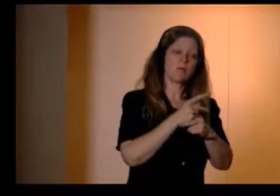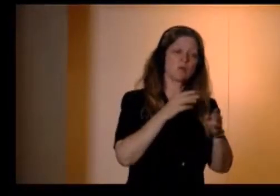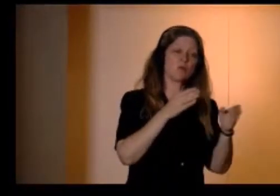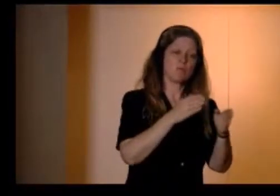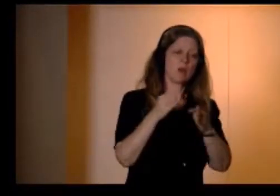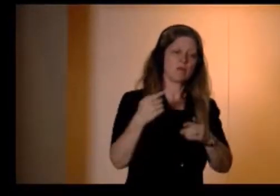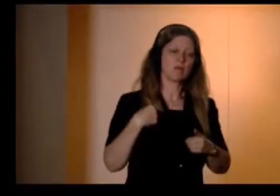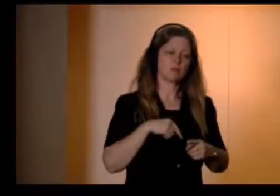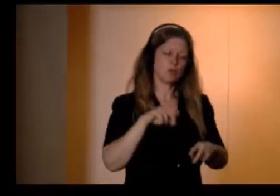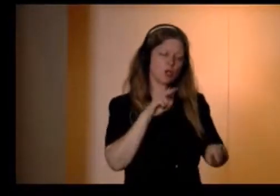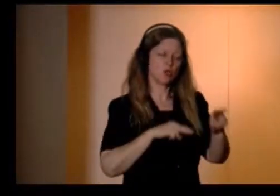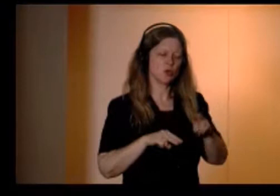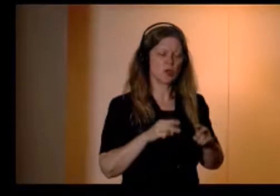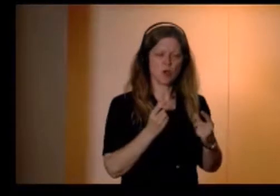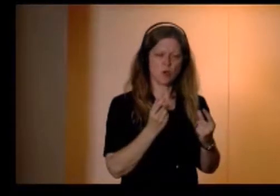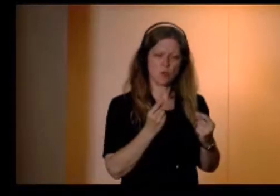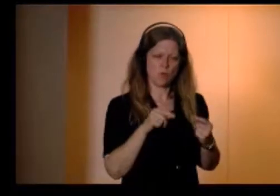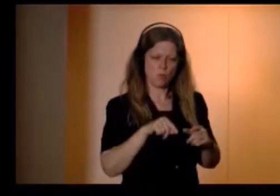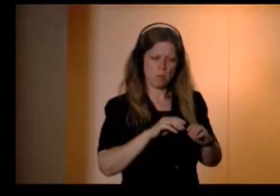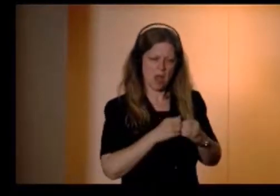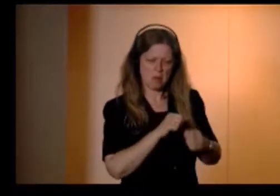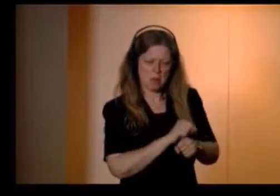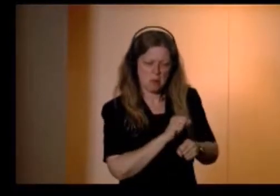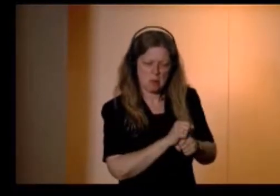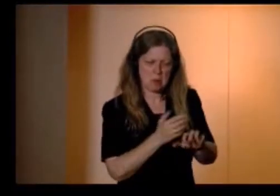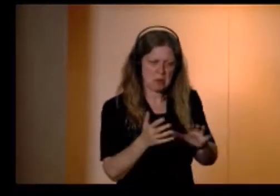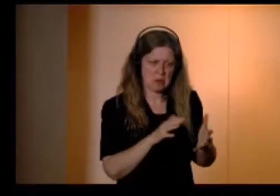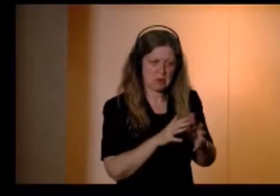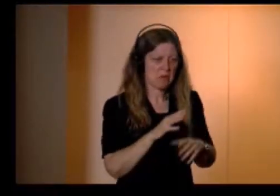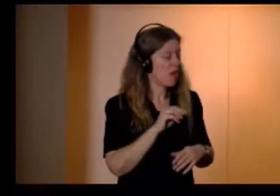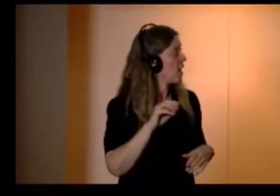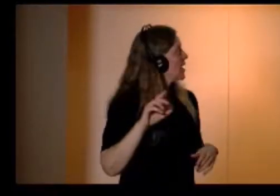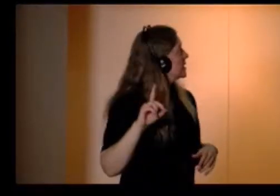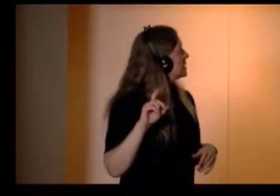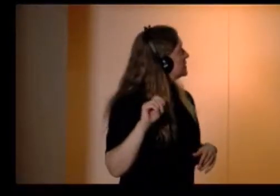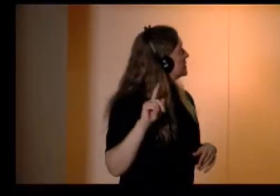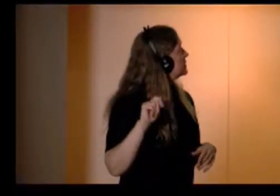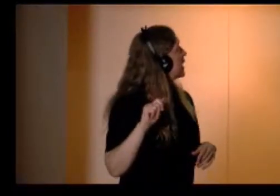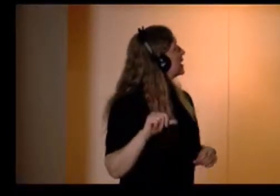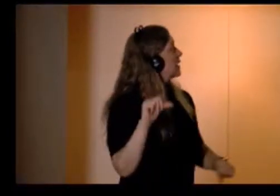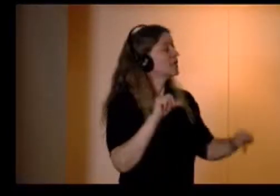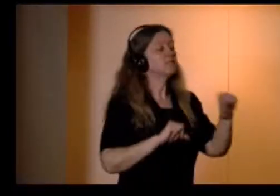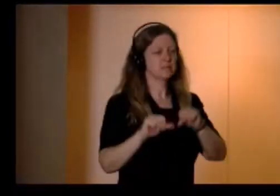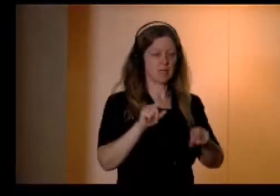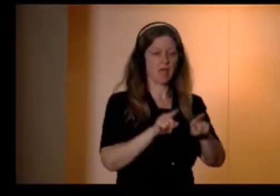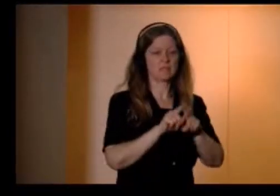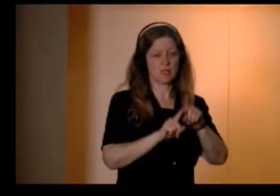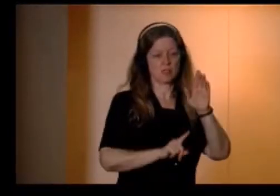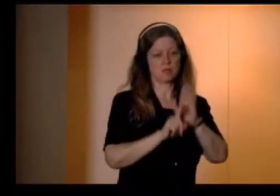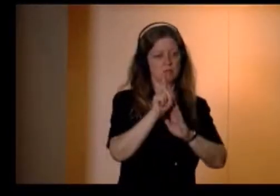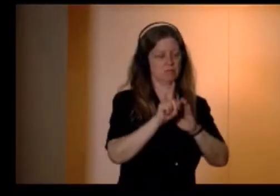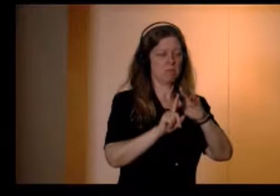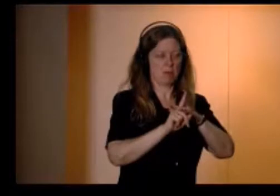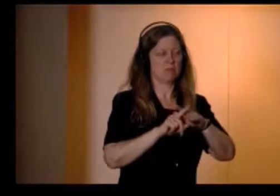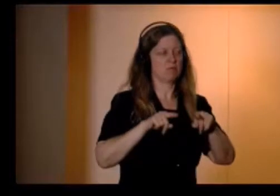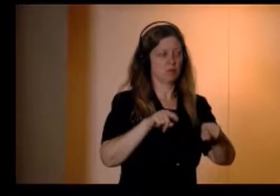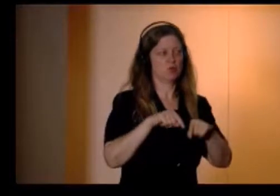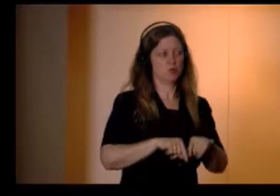actually doing? But then you have data science, that also came up during this meeting many times already. That's motivated